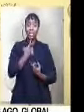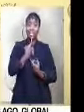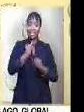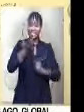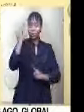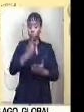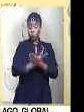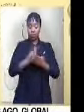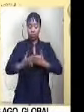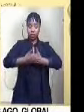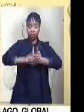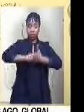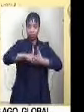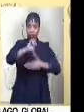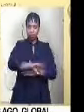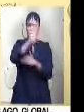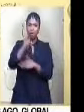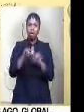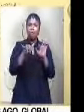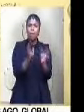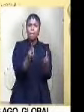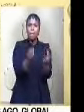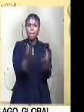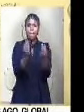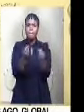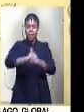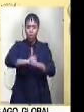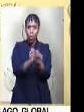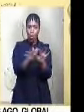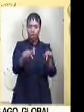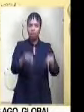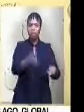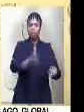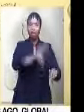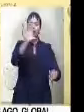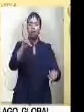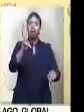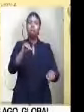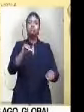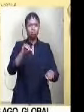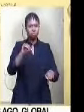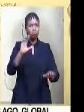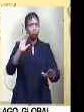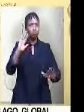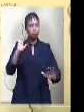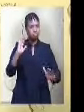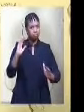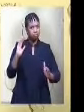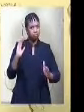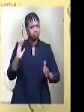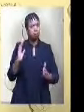the rate at which new cases have been identified here in South Africa has slowed down